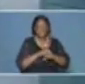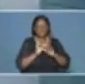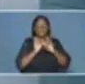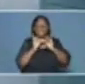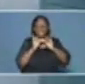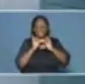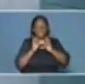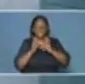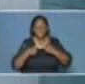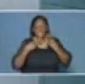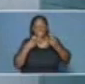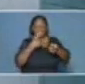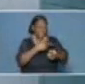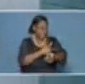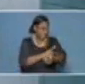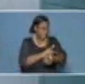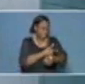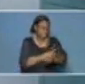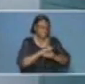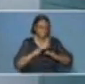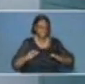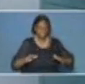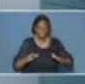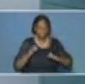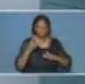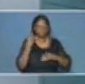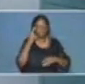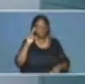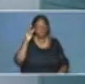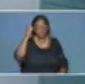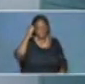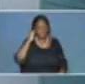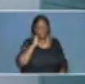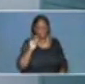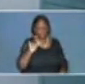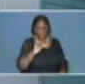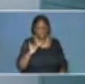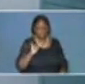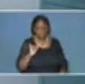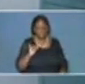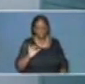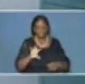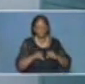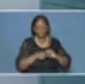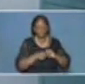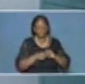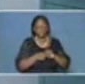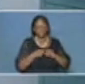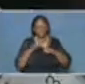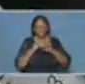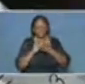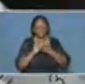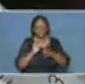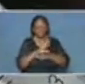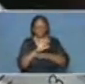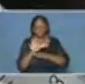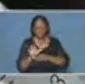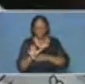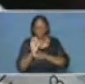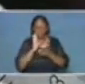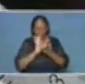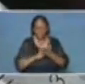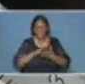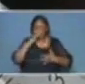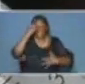the vaccines needed for children and the general population to fight the spread of any preventable disease. Among them,